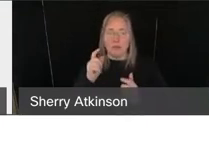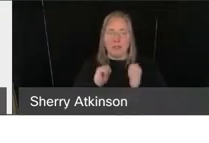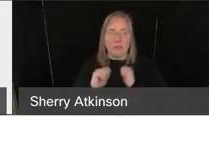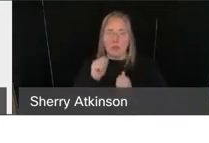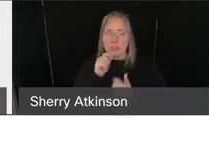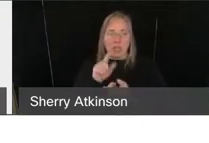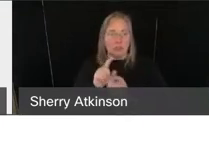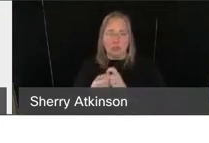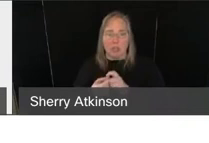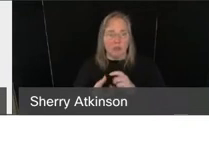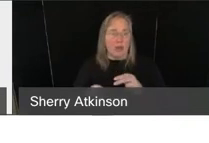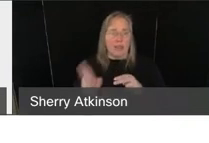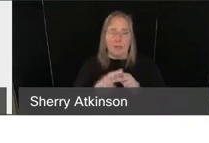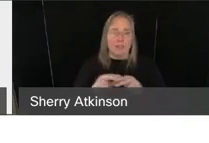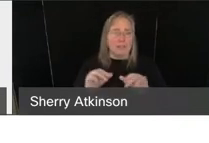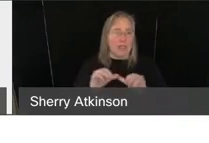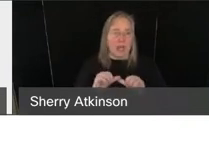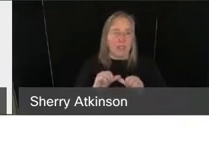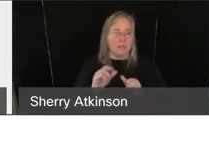considerably.